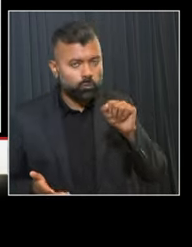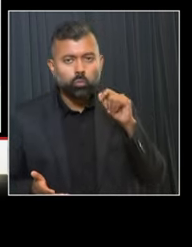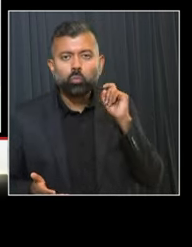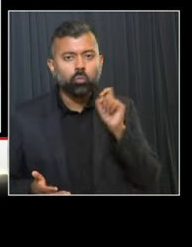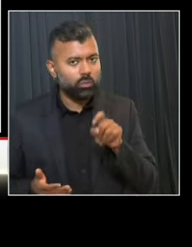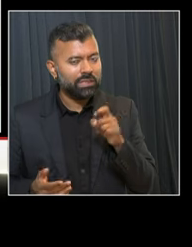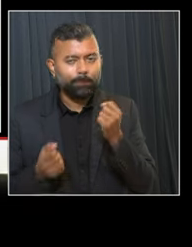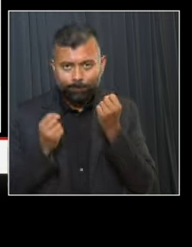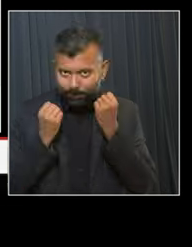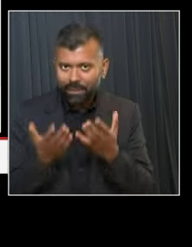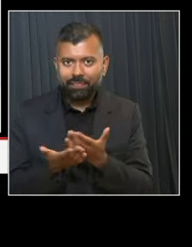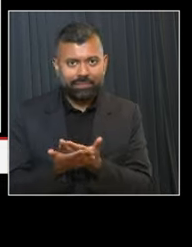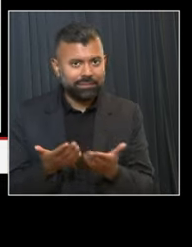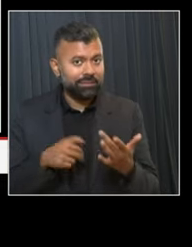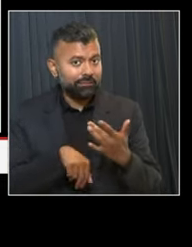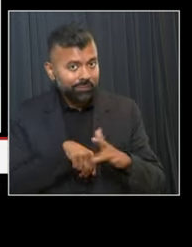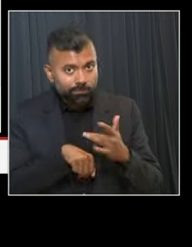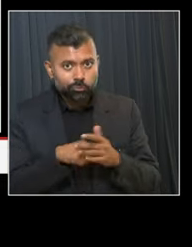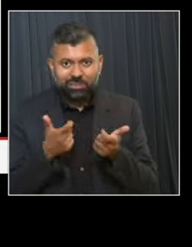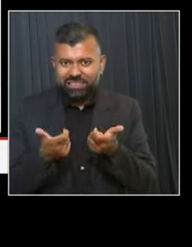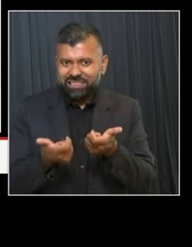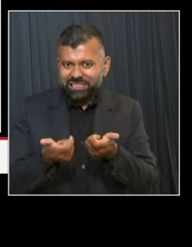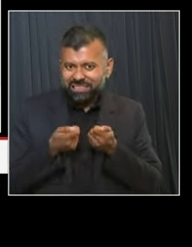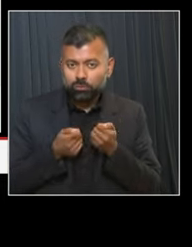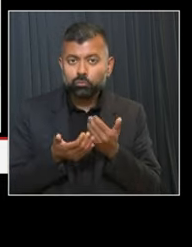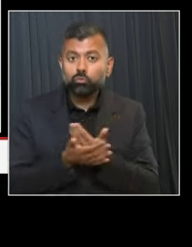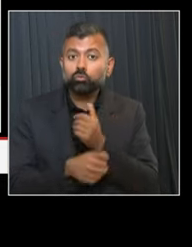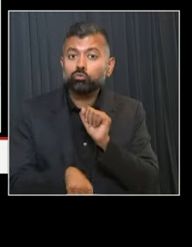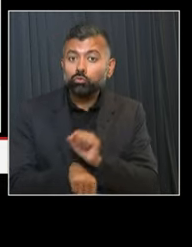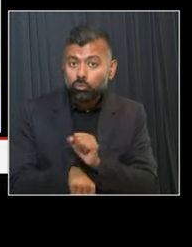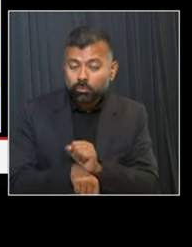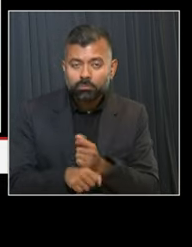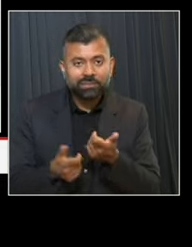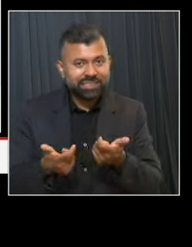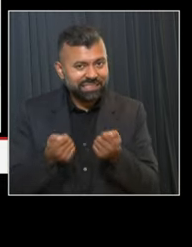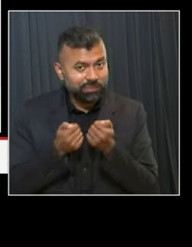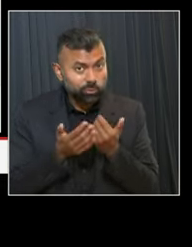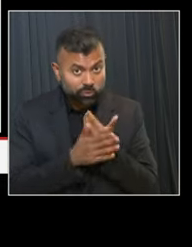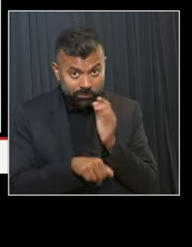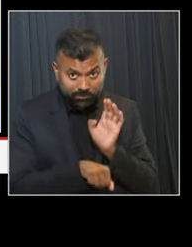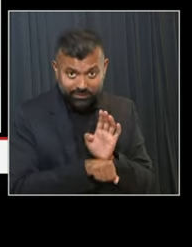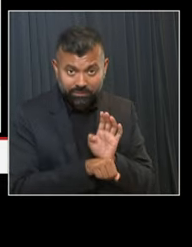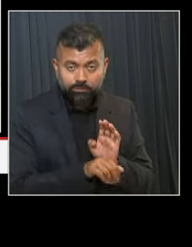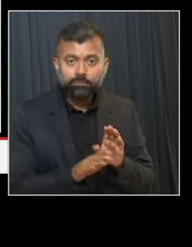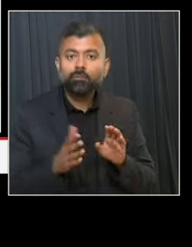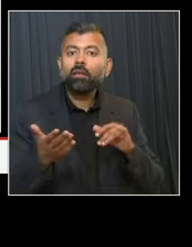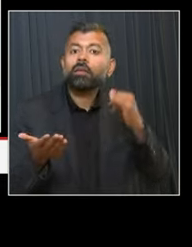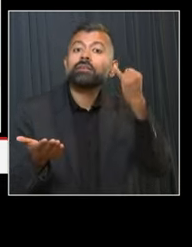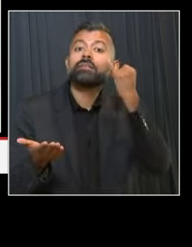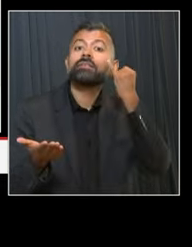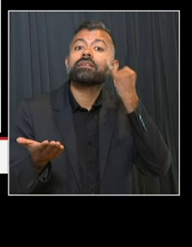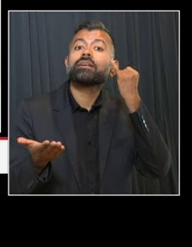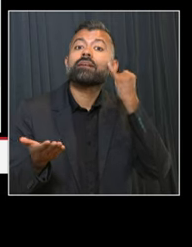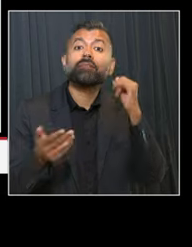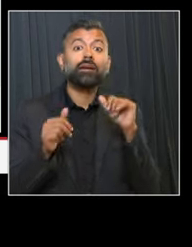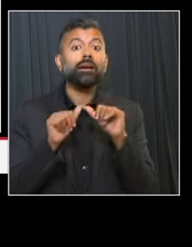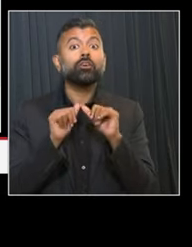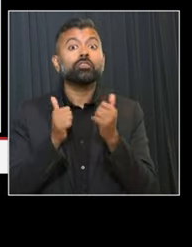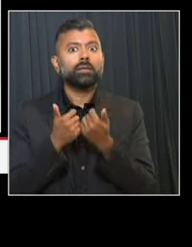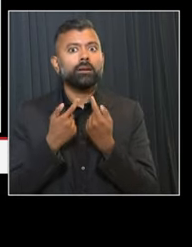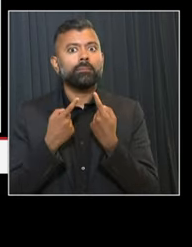we are estimating that if we fully fund the growth agenda, and then we will continue to contribute to